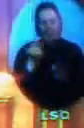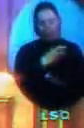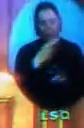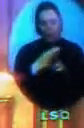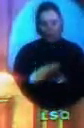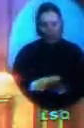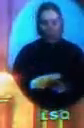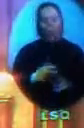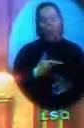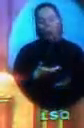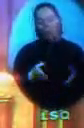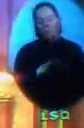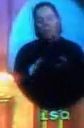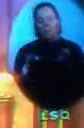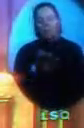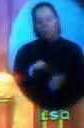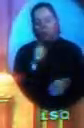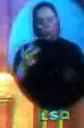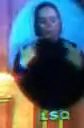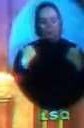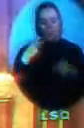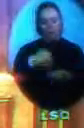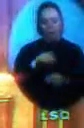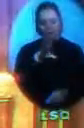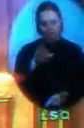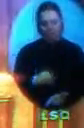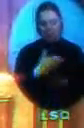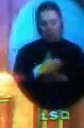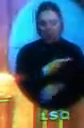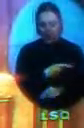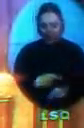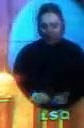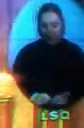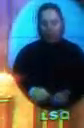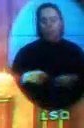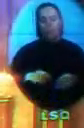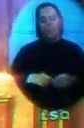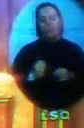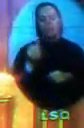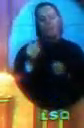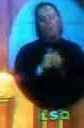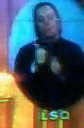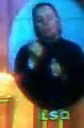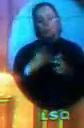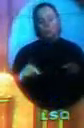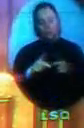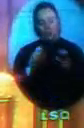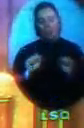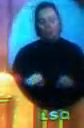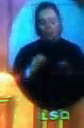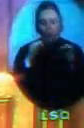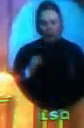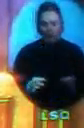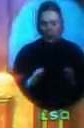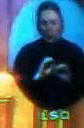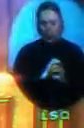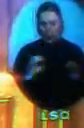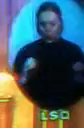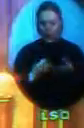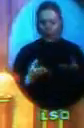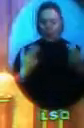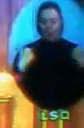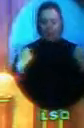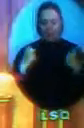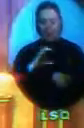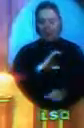list for priority official development assistance, the government is preparing to close further embassies in Africa. Can the Minister